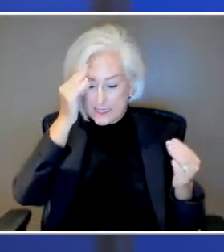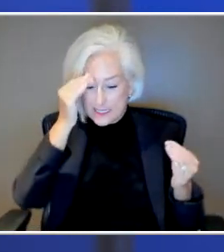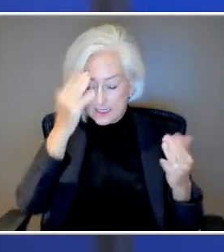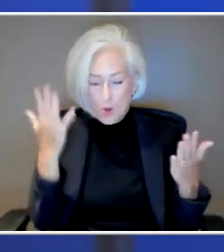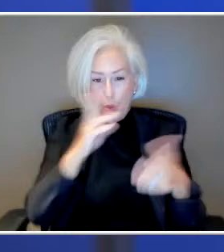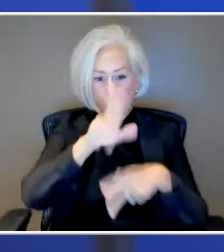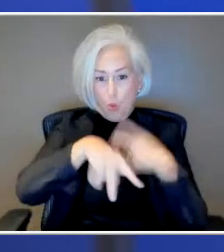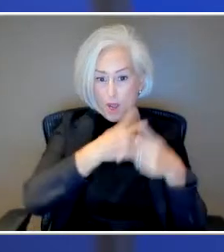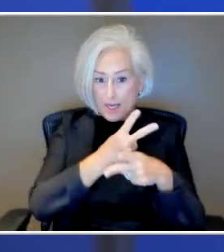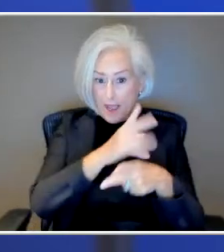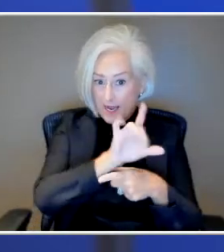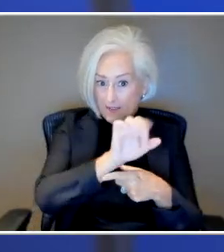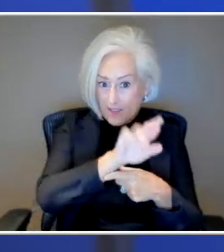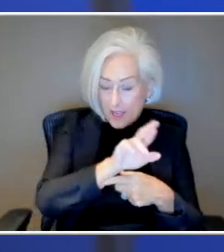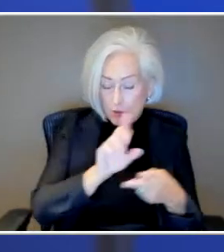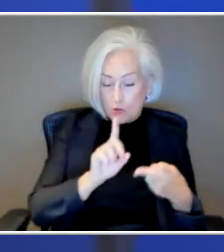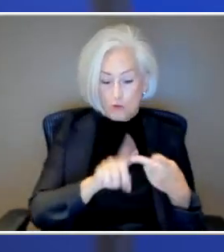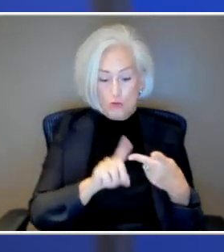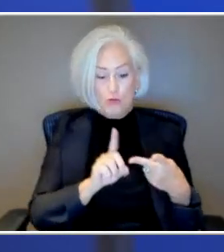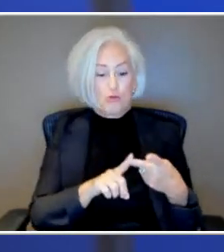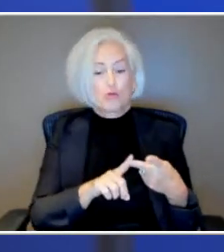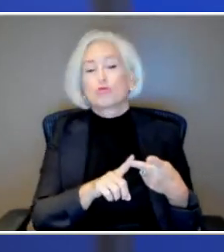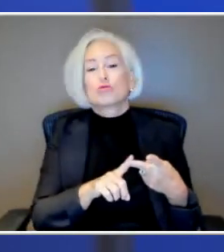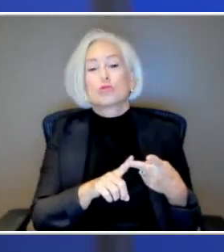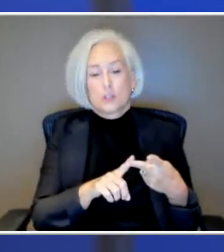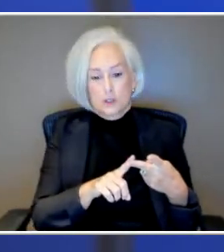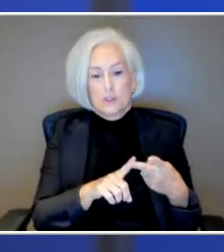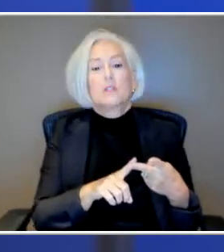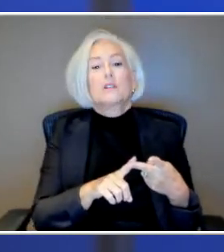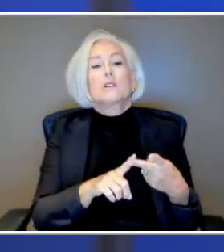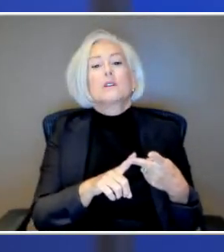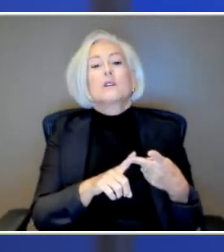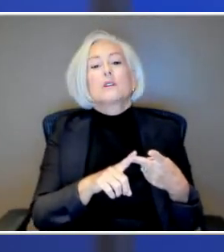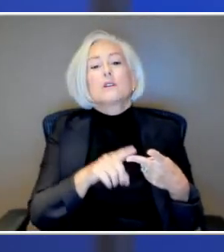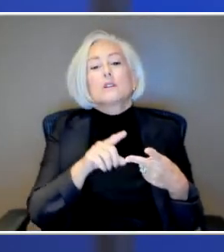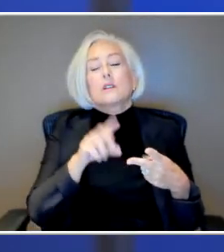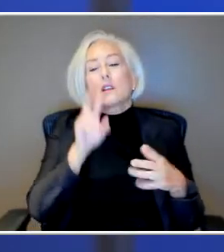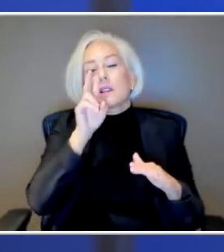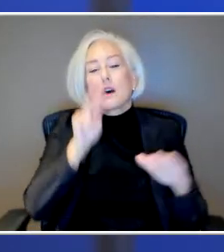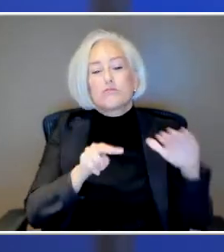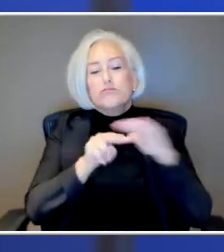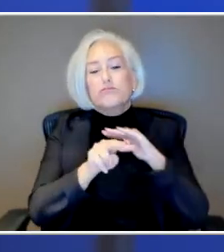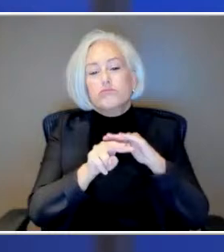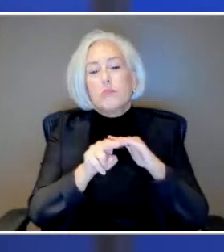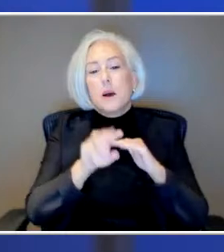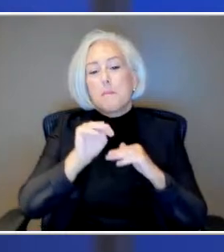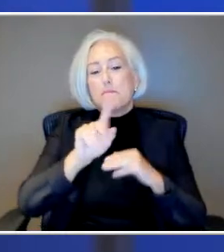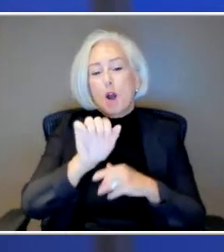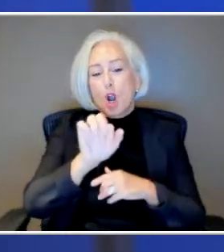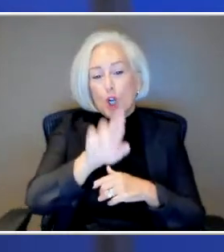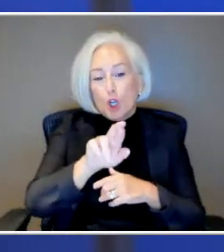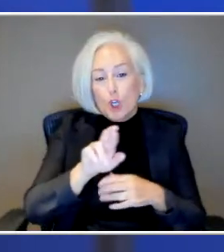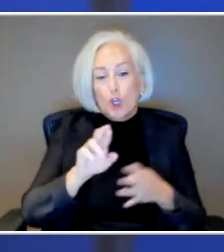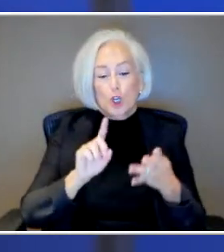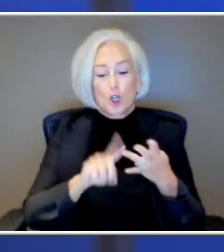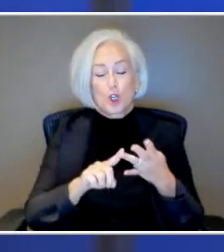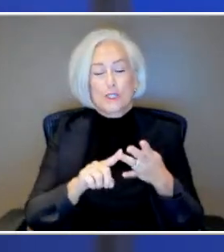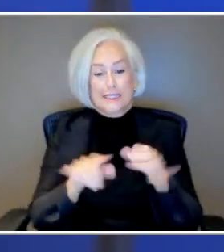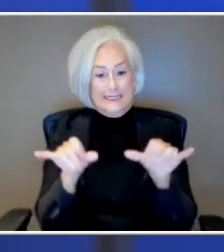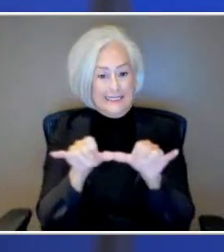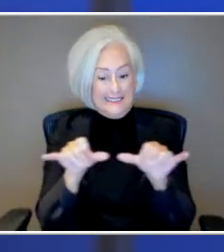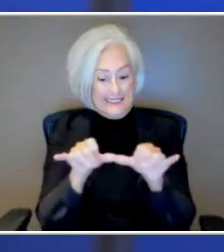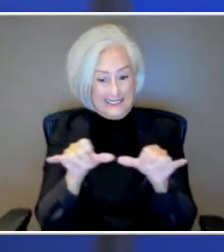what personality type, so what we refer to as the prognostic markers, the grade, how big it is, as far as